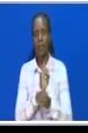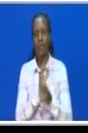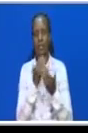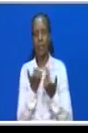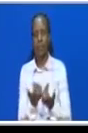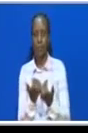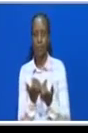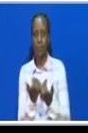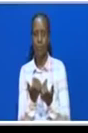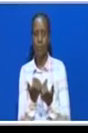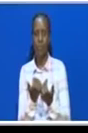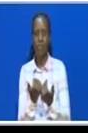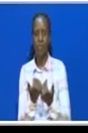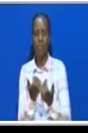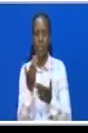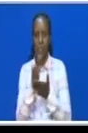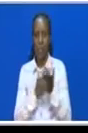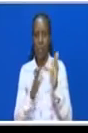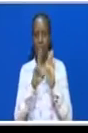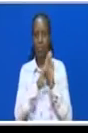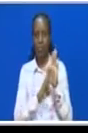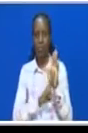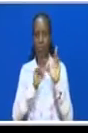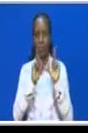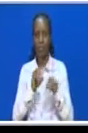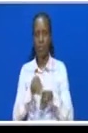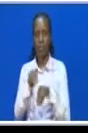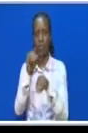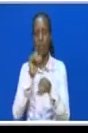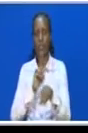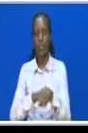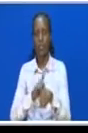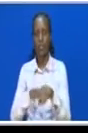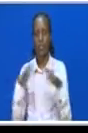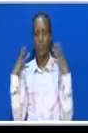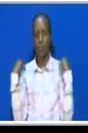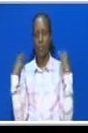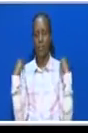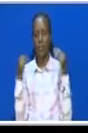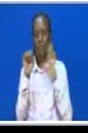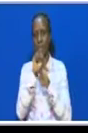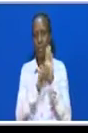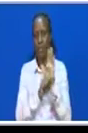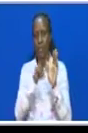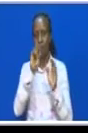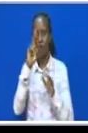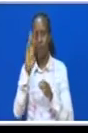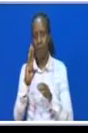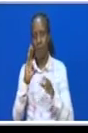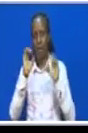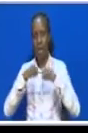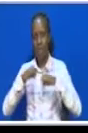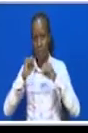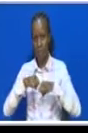Now, there are some rules that you have to follow when you are practicing subject-verb